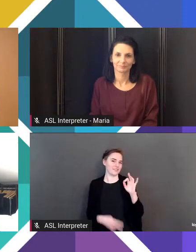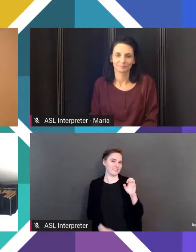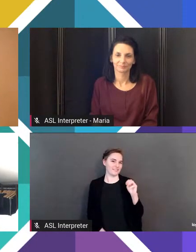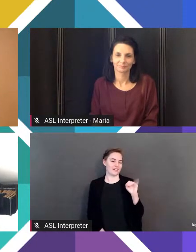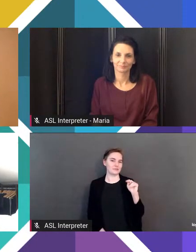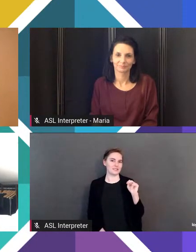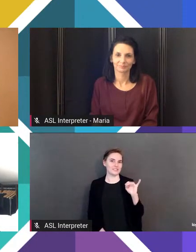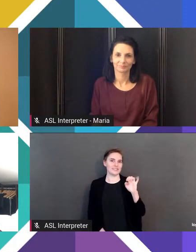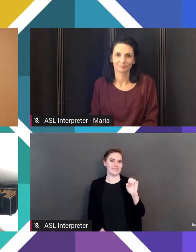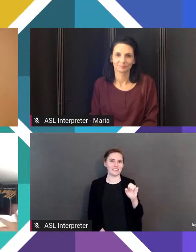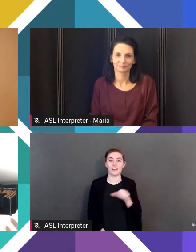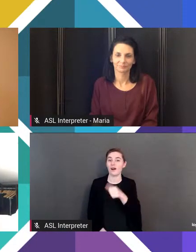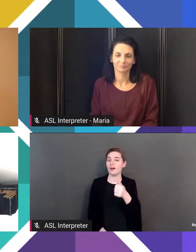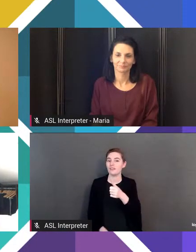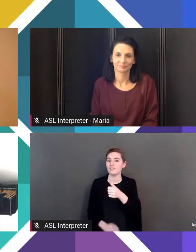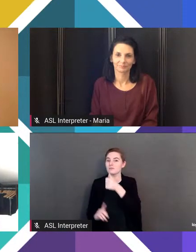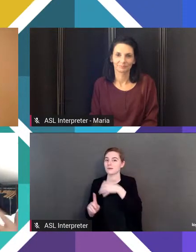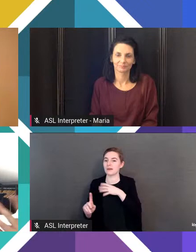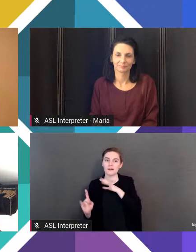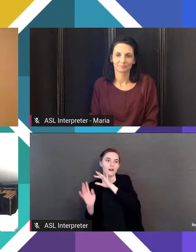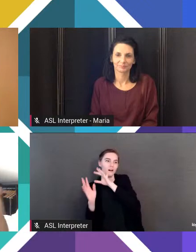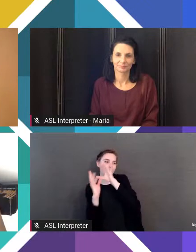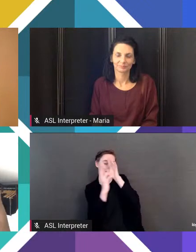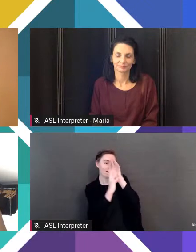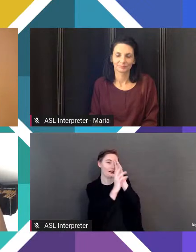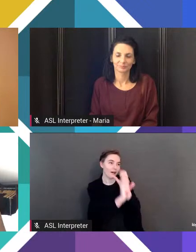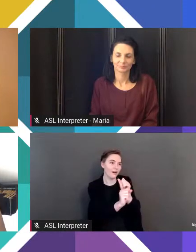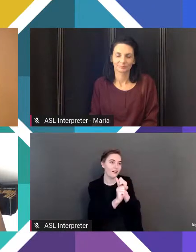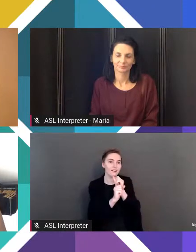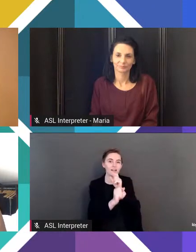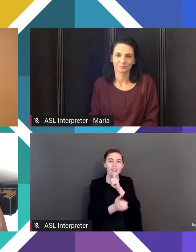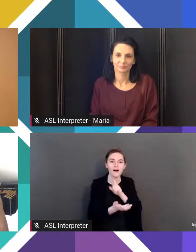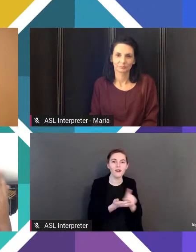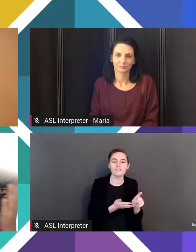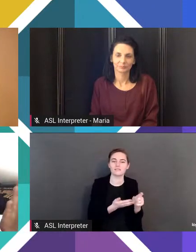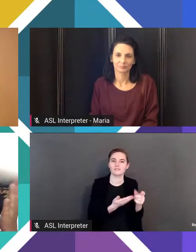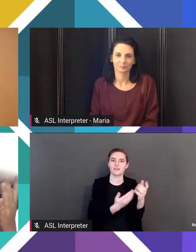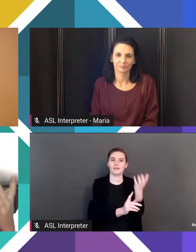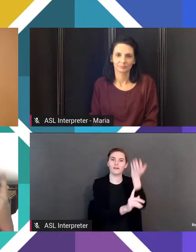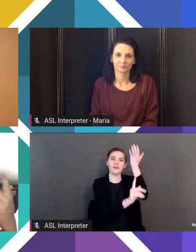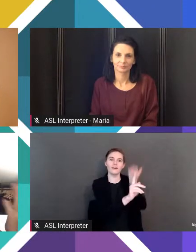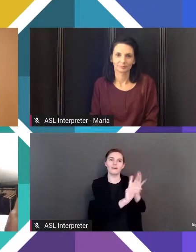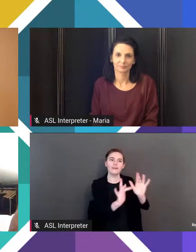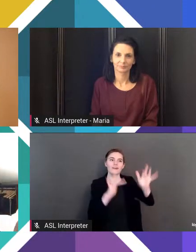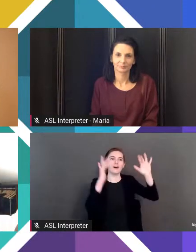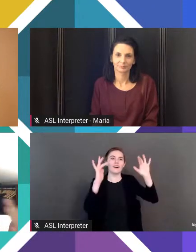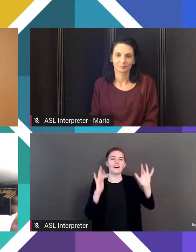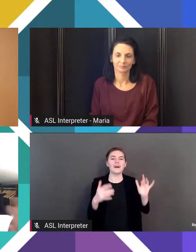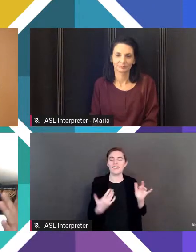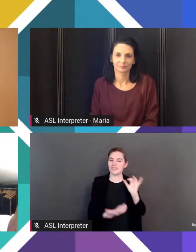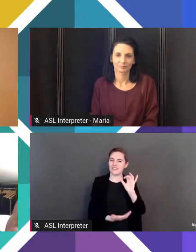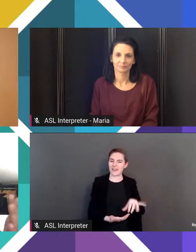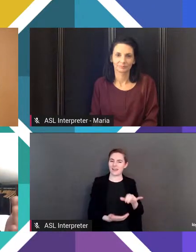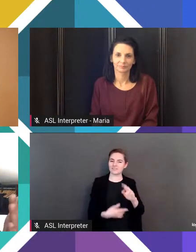by these women, and like has this swap, like it was just this like this gender